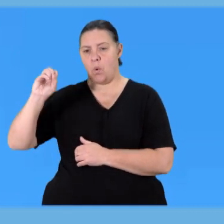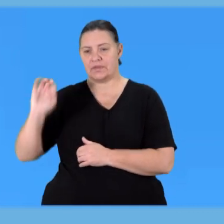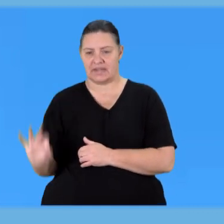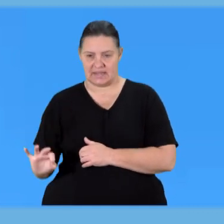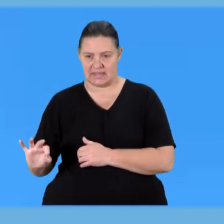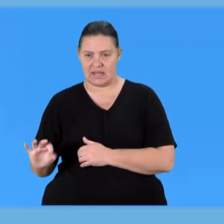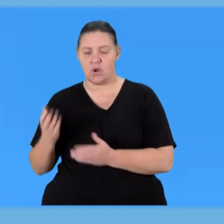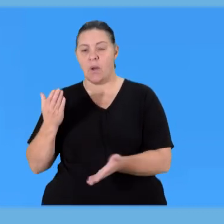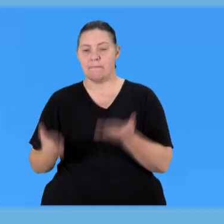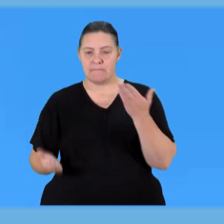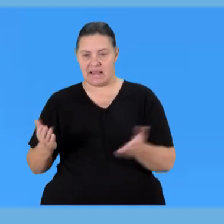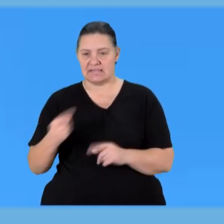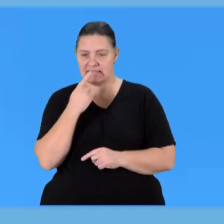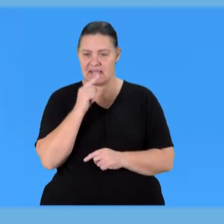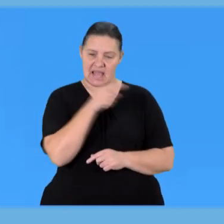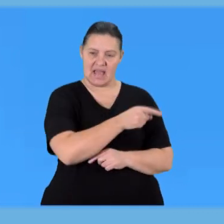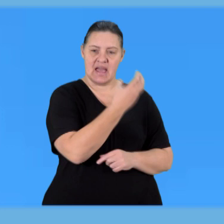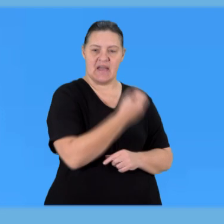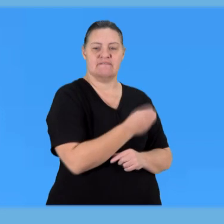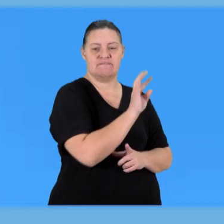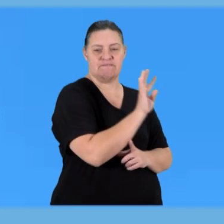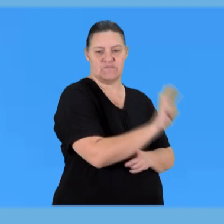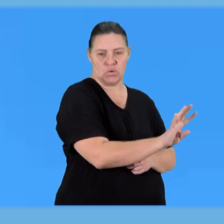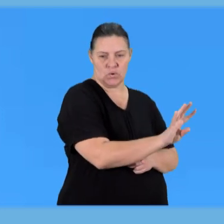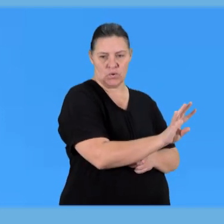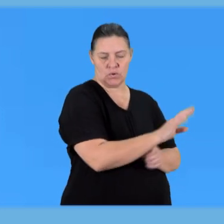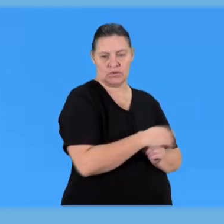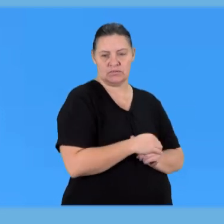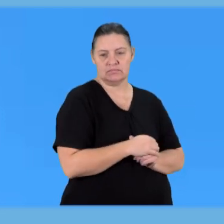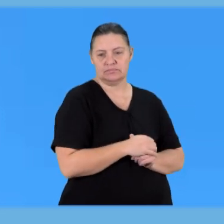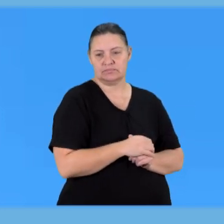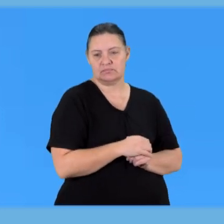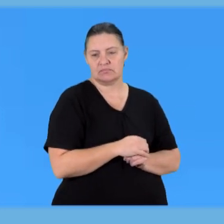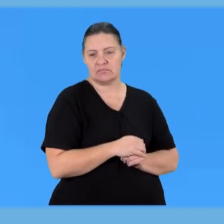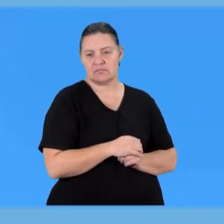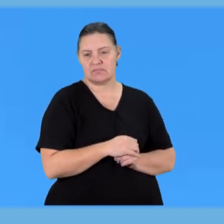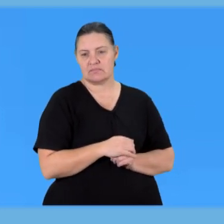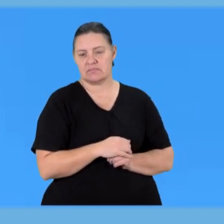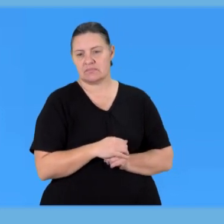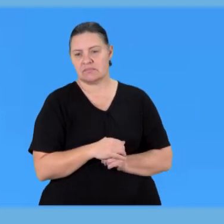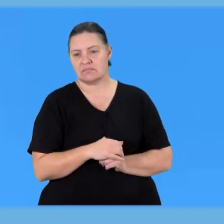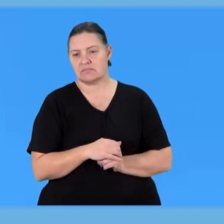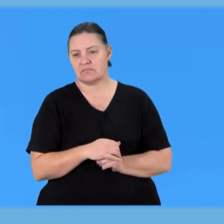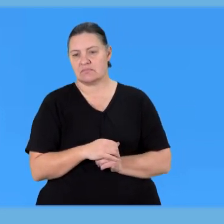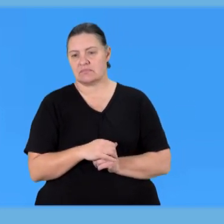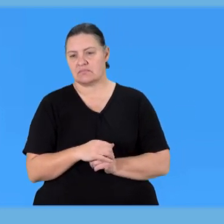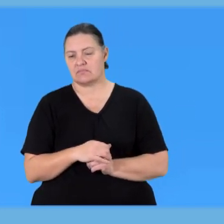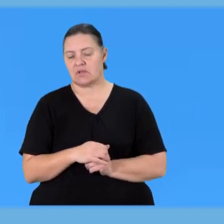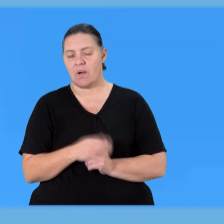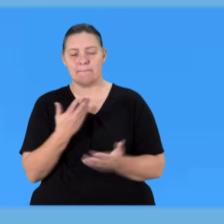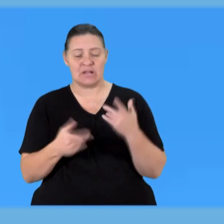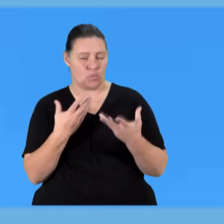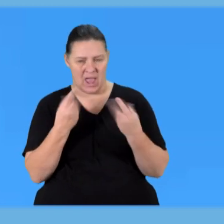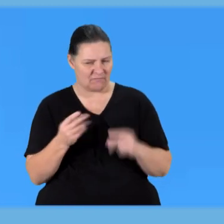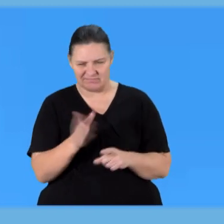Fe2O3. Then to balance the equation, remember, we need to start by writing out, start with the numbers that you have here in order to balance what you have.